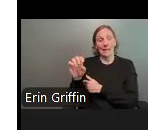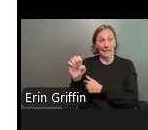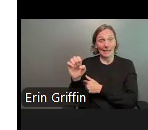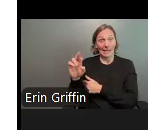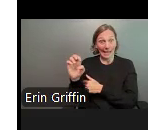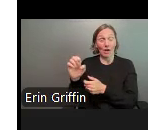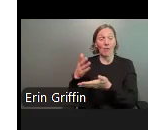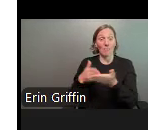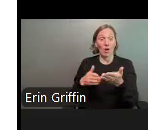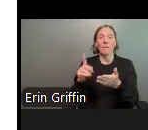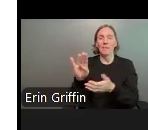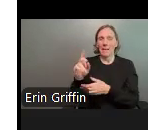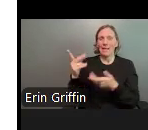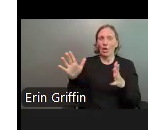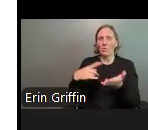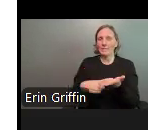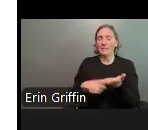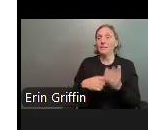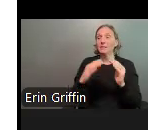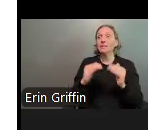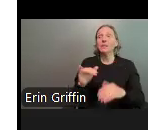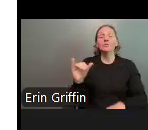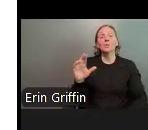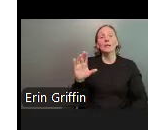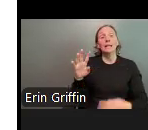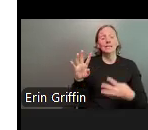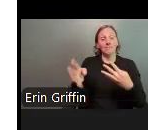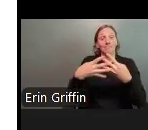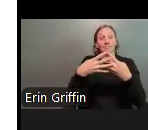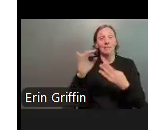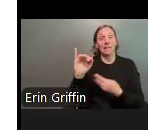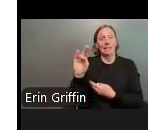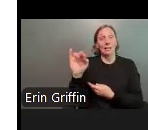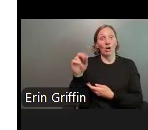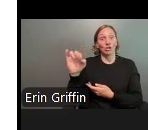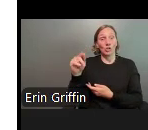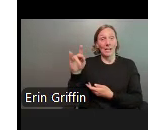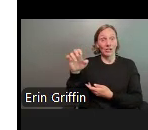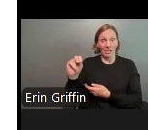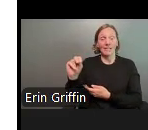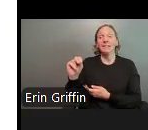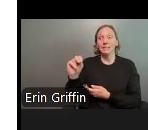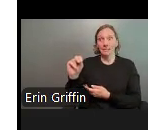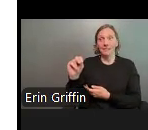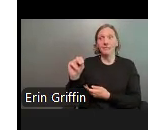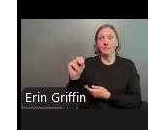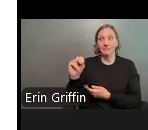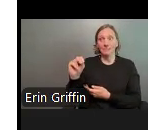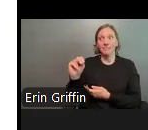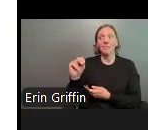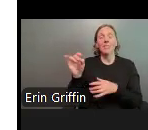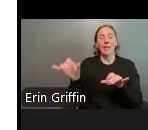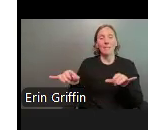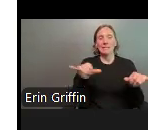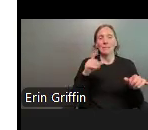I'll also say that incarceration will be similar to how our current Medicaid